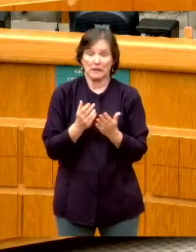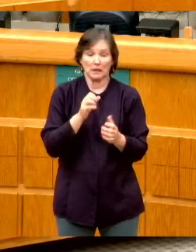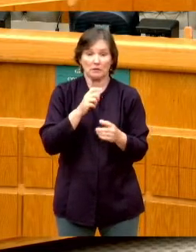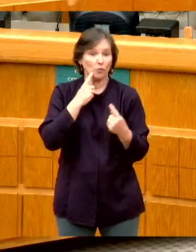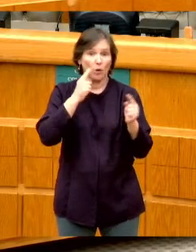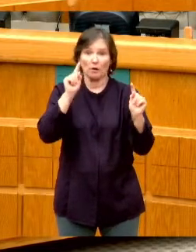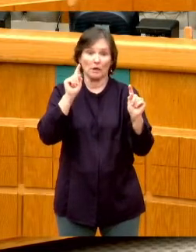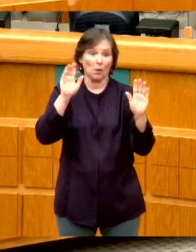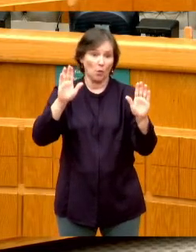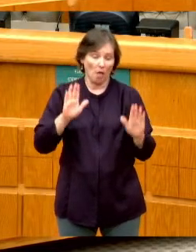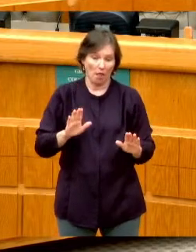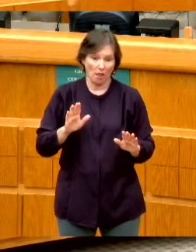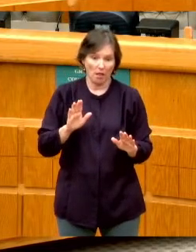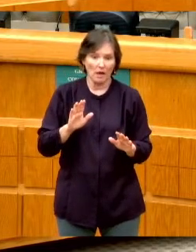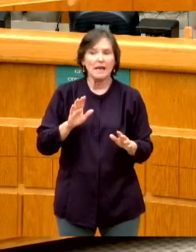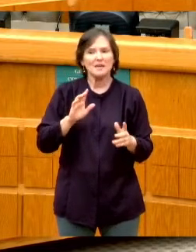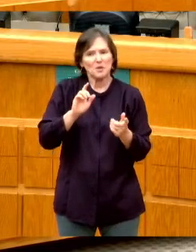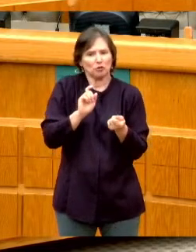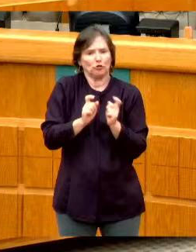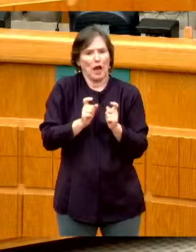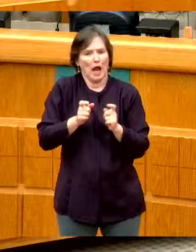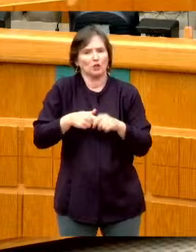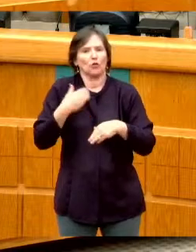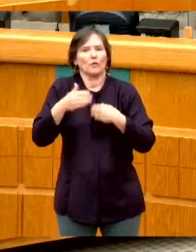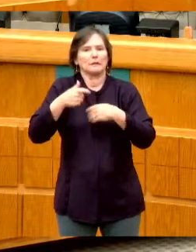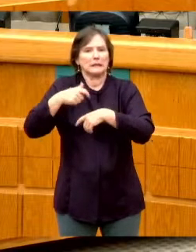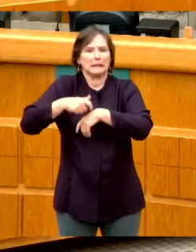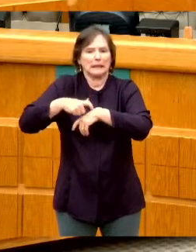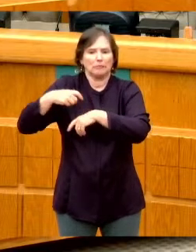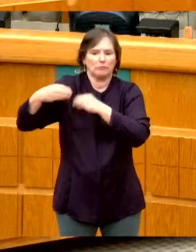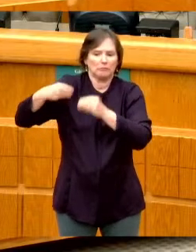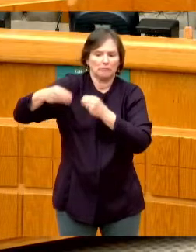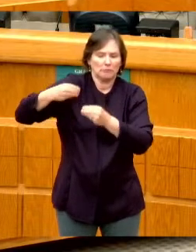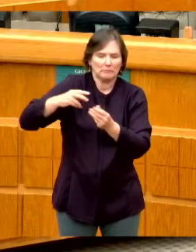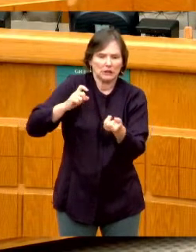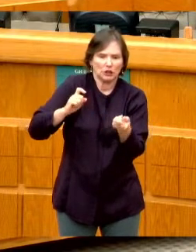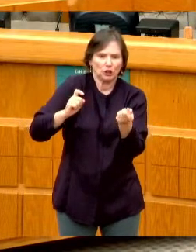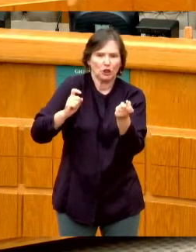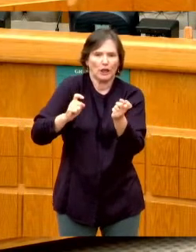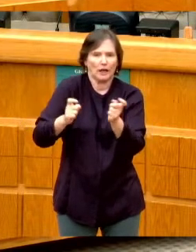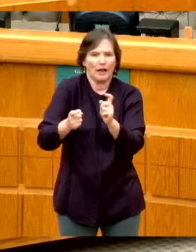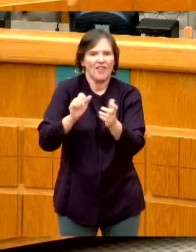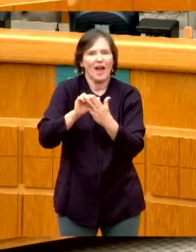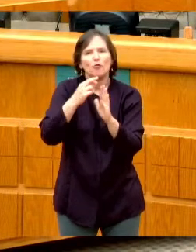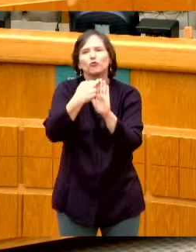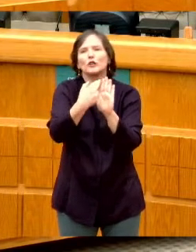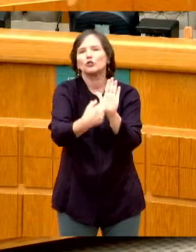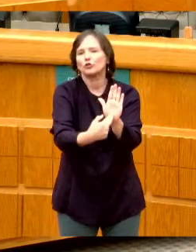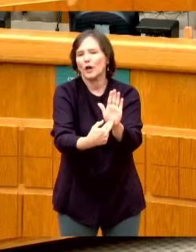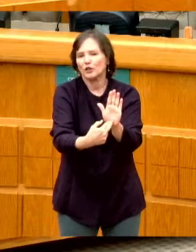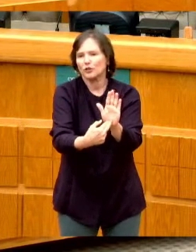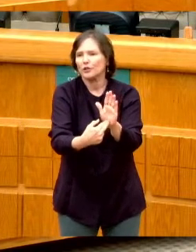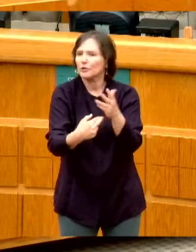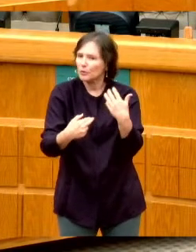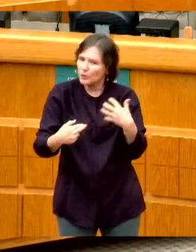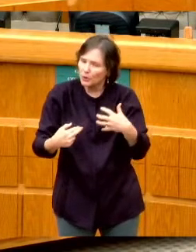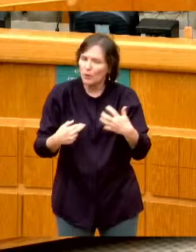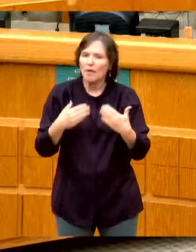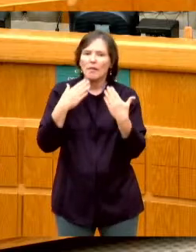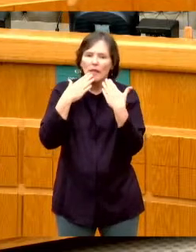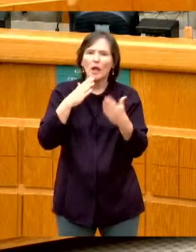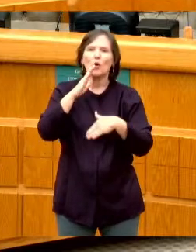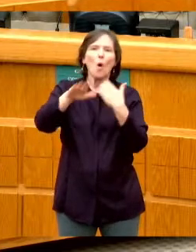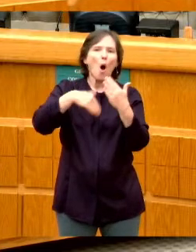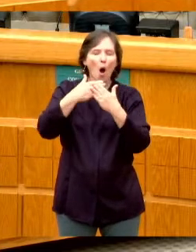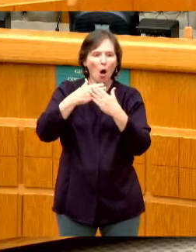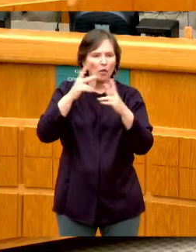been refined over time. And so now you get a block of time. And I want to say thank you to all the public who are really paying